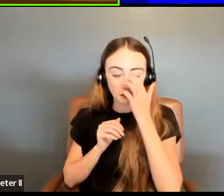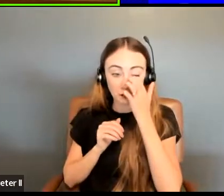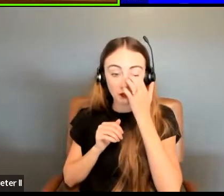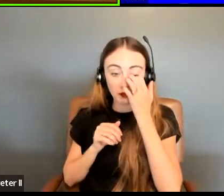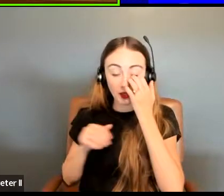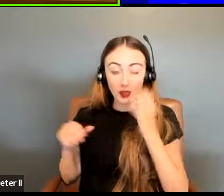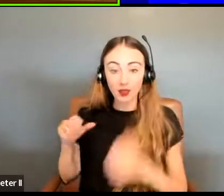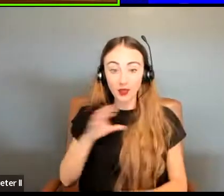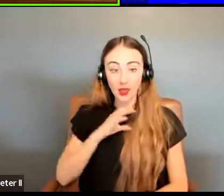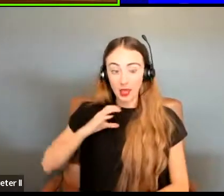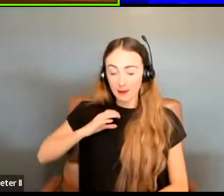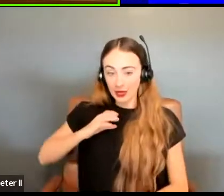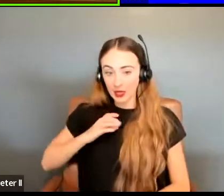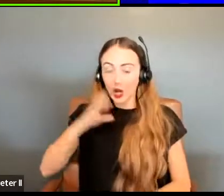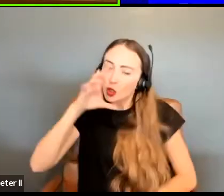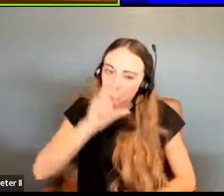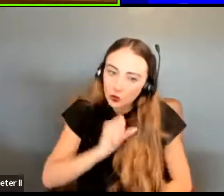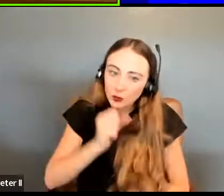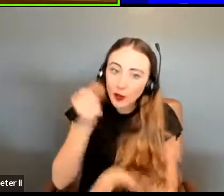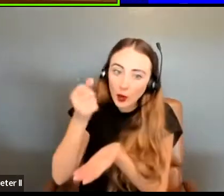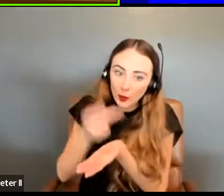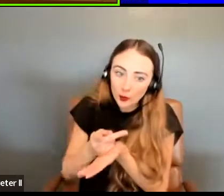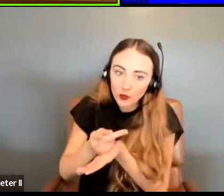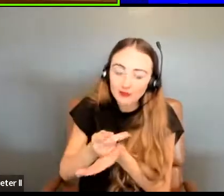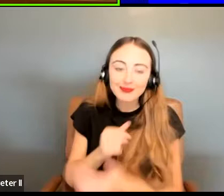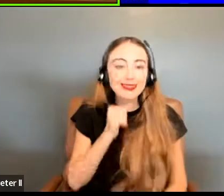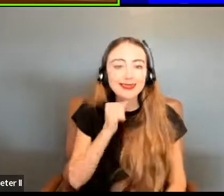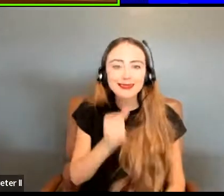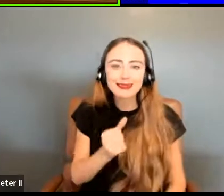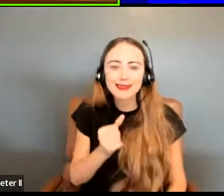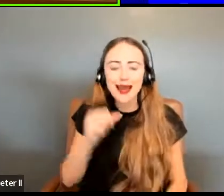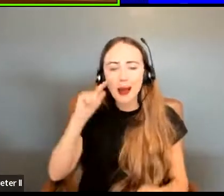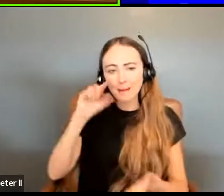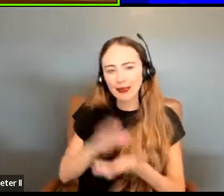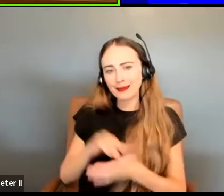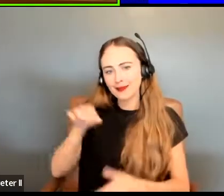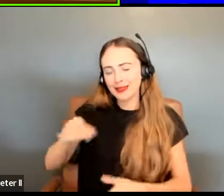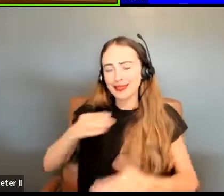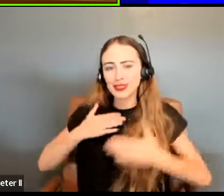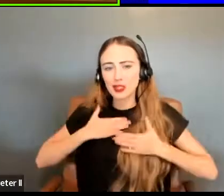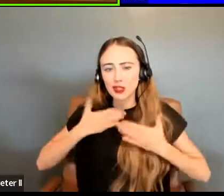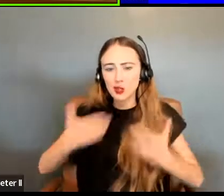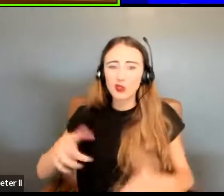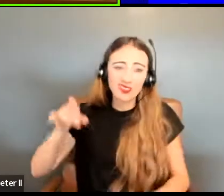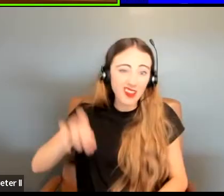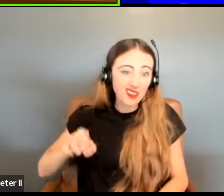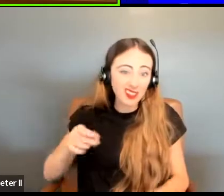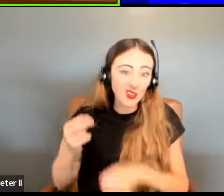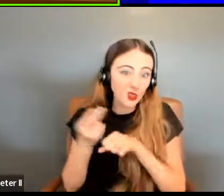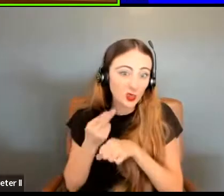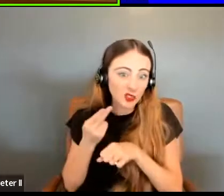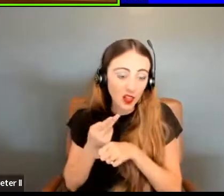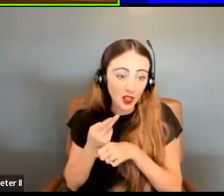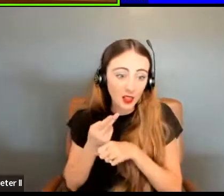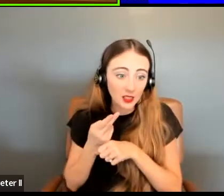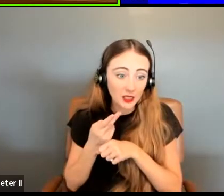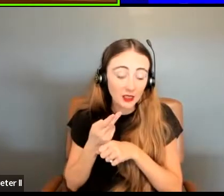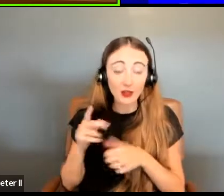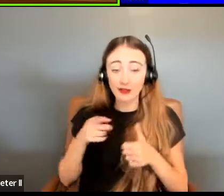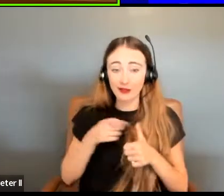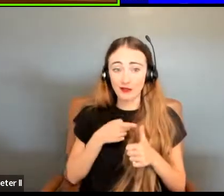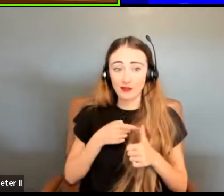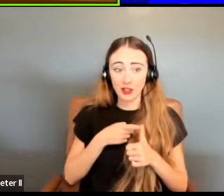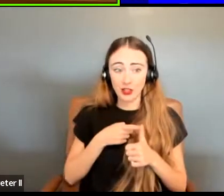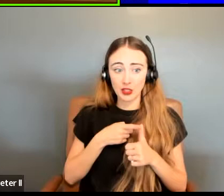committee, assuming this is approved, is not convinced that this disclosure is necessary or useful. First, the